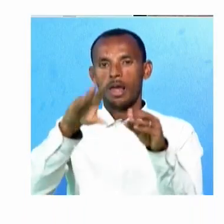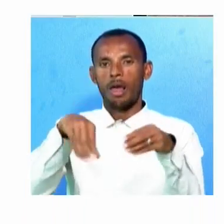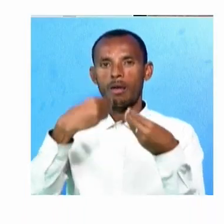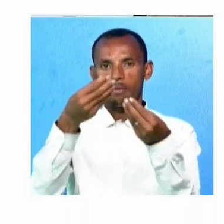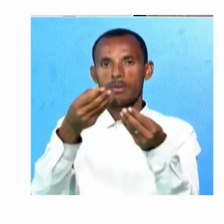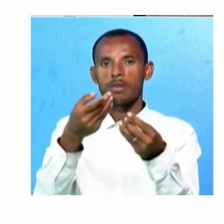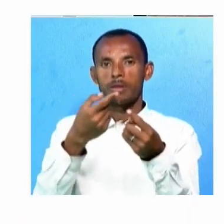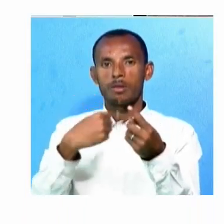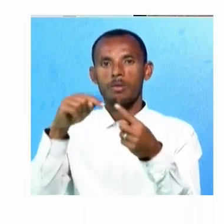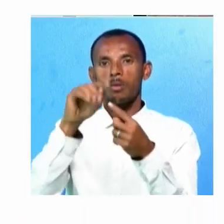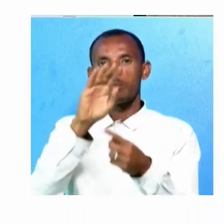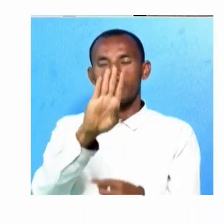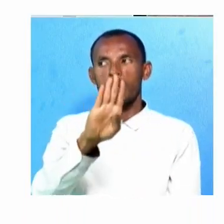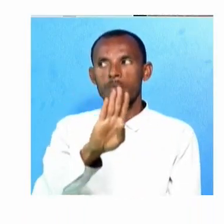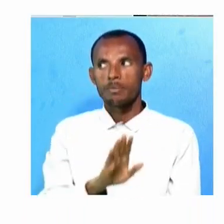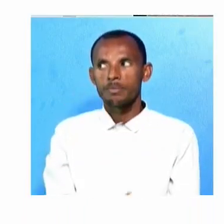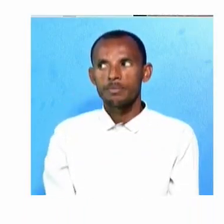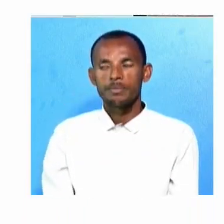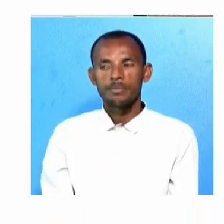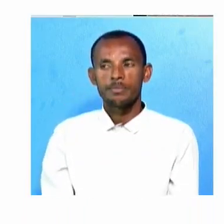be